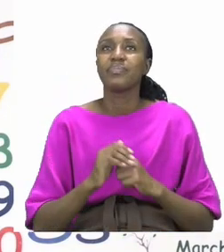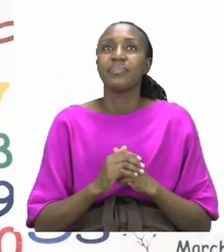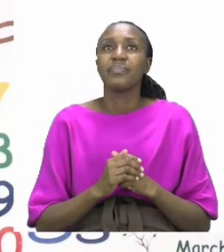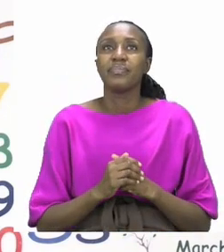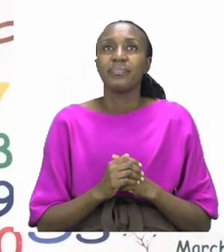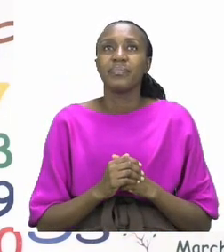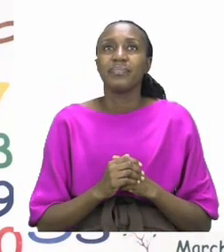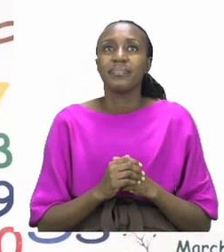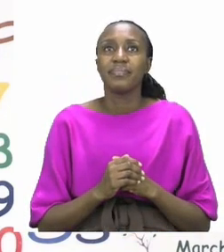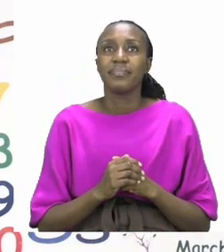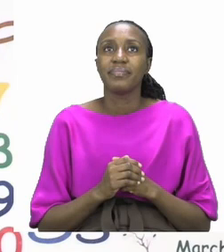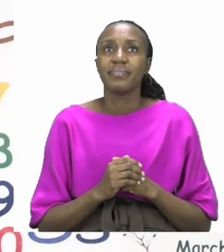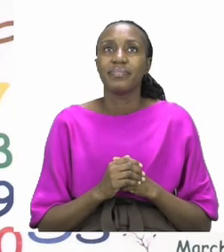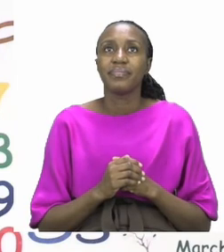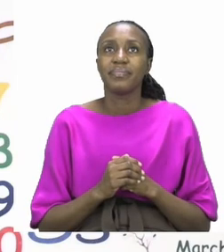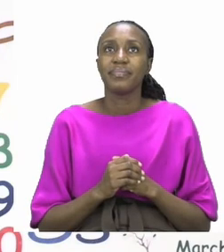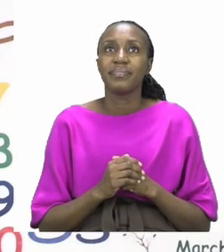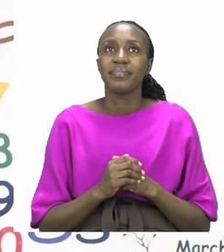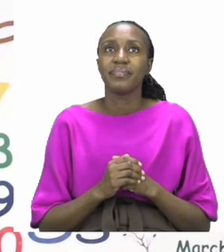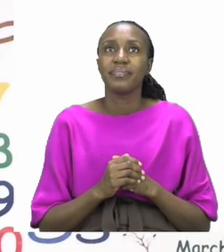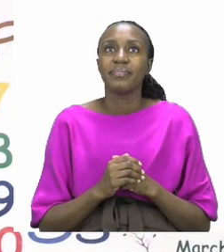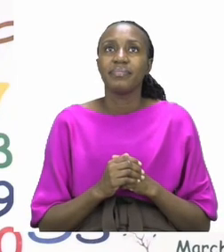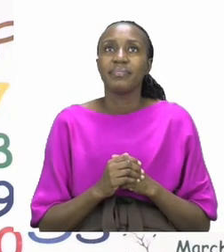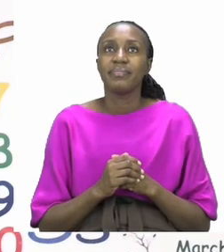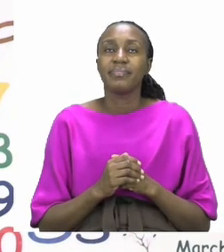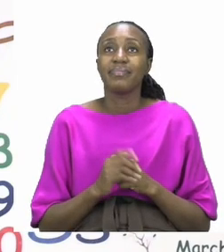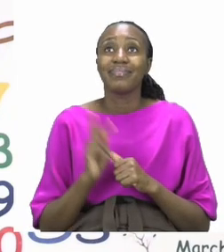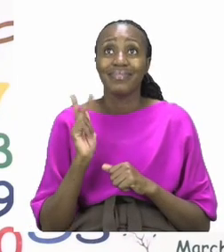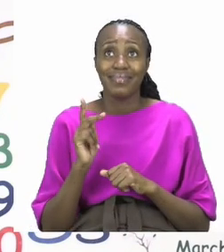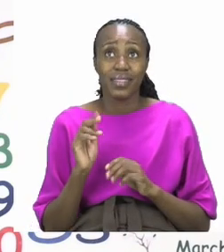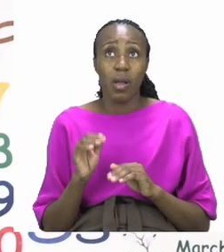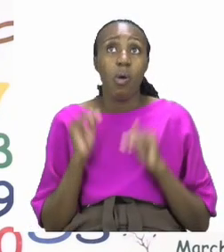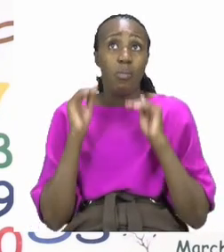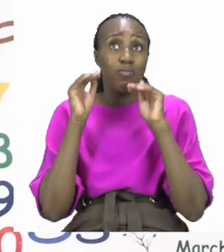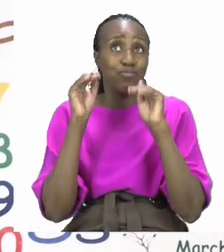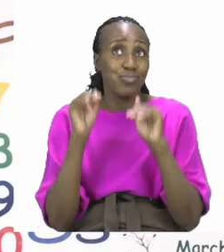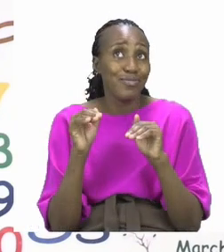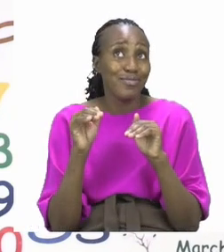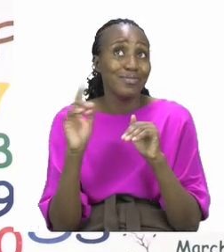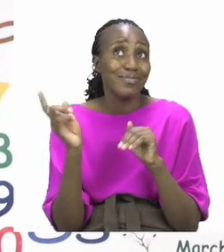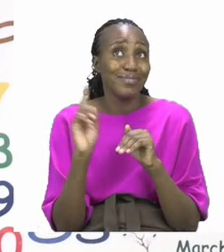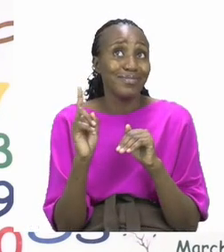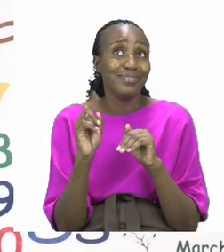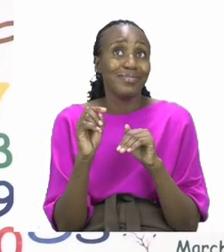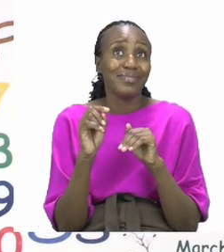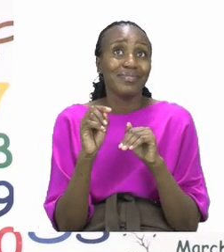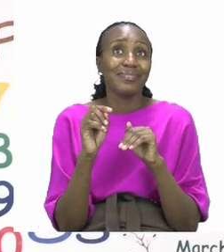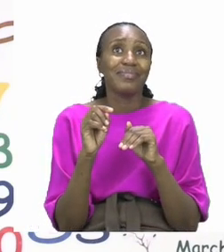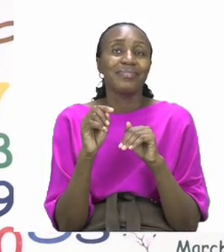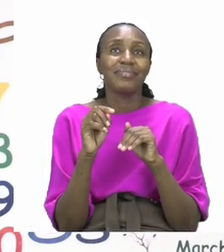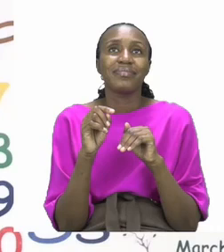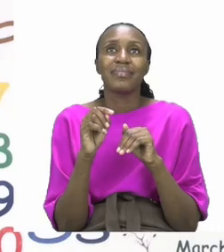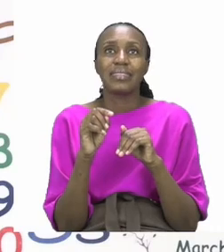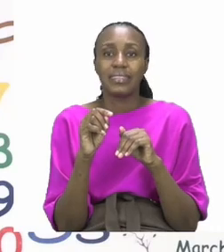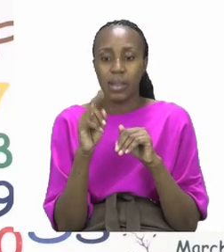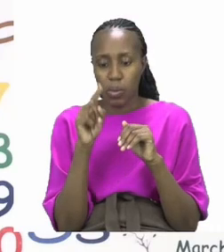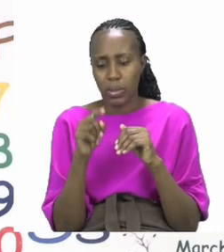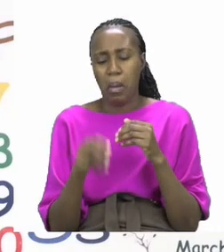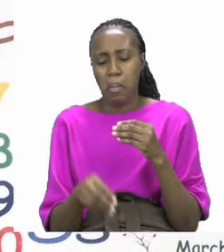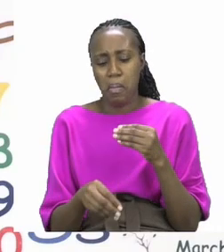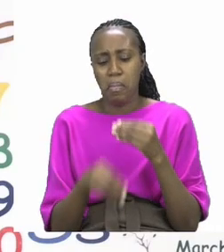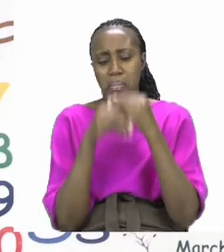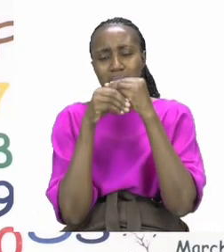box. The next hop that we're going to be doing is the hop that says we must